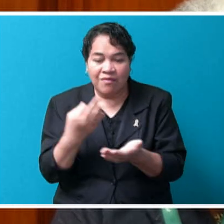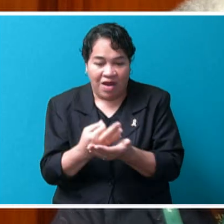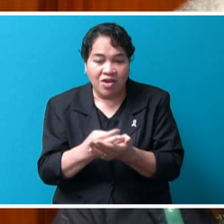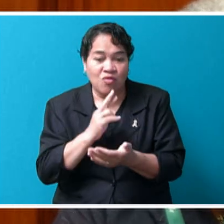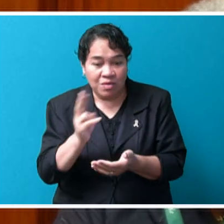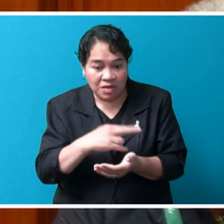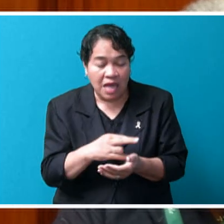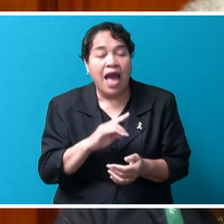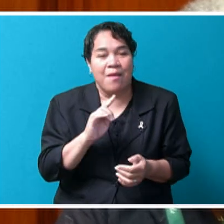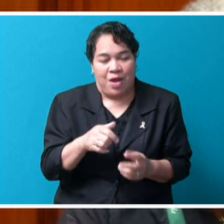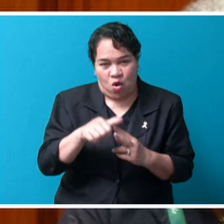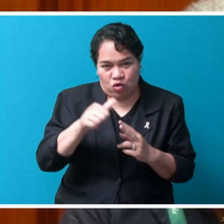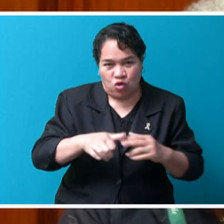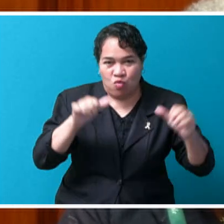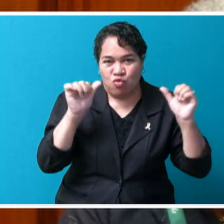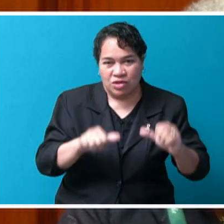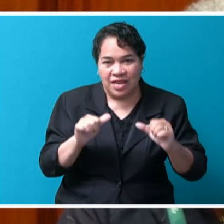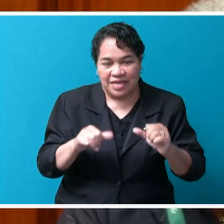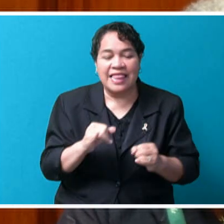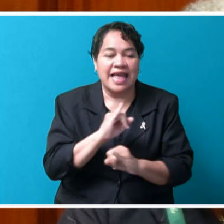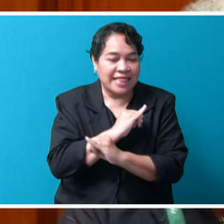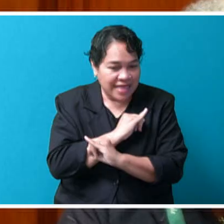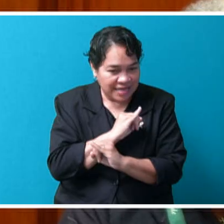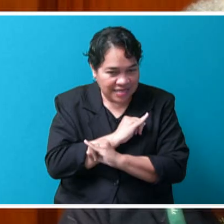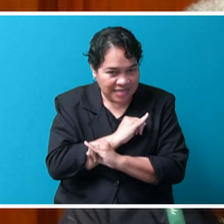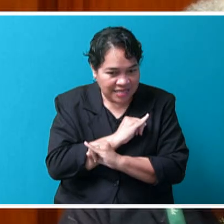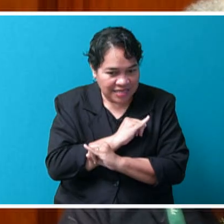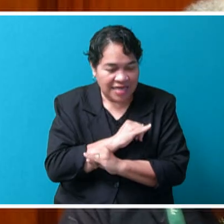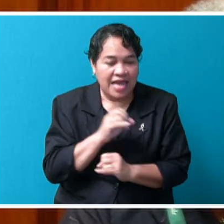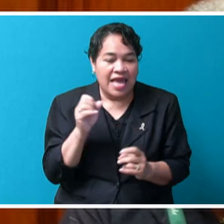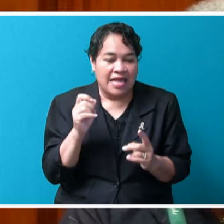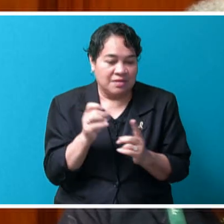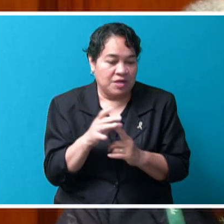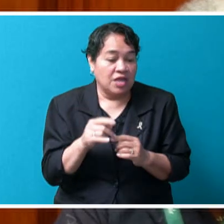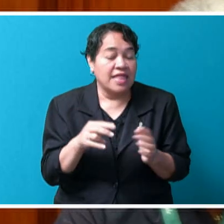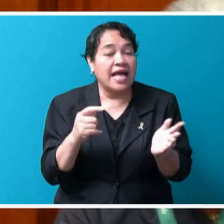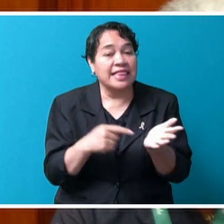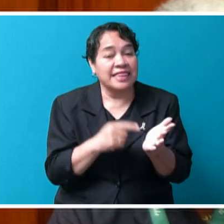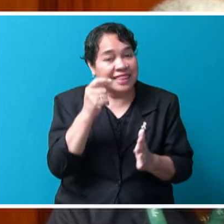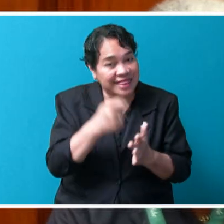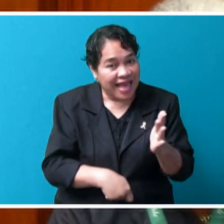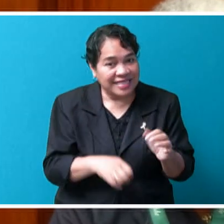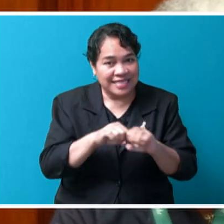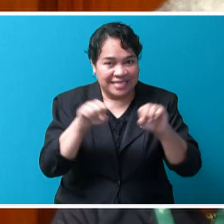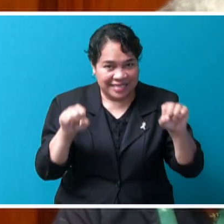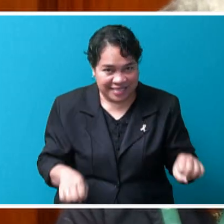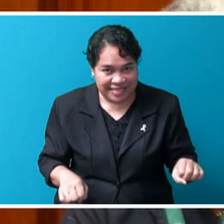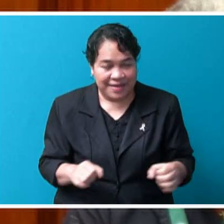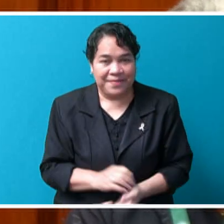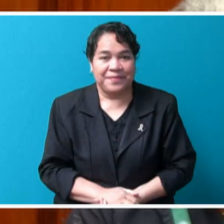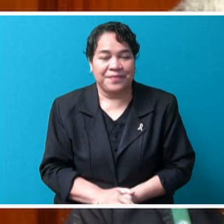and protecting the integrity of the tax system. Mr. Speaker, sir,